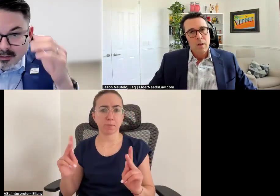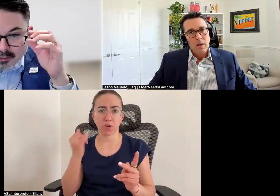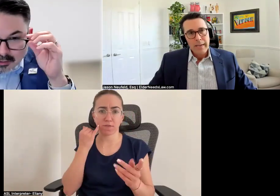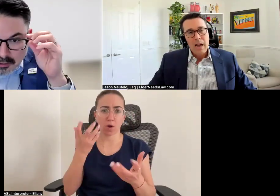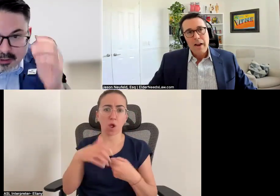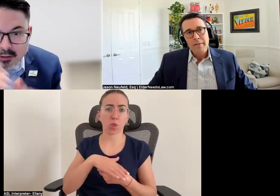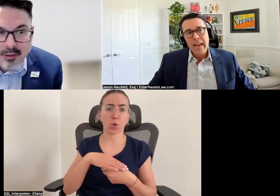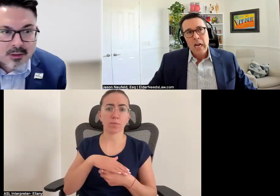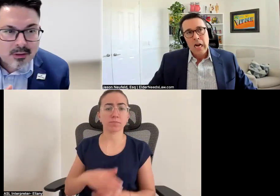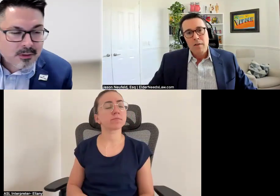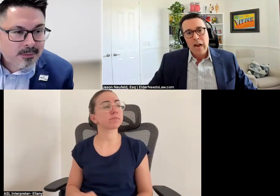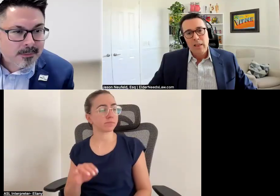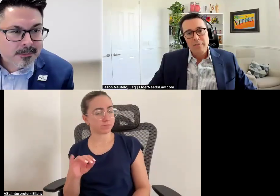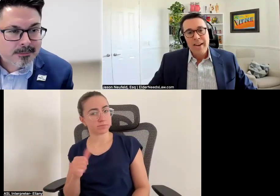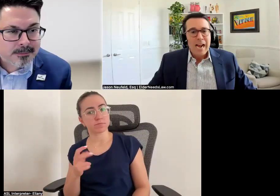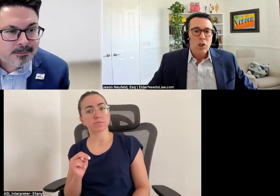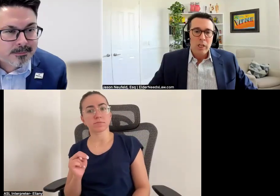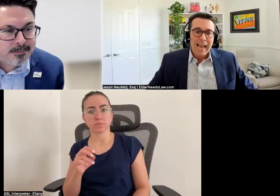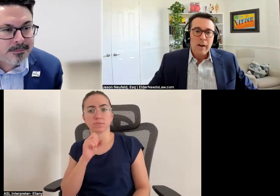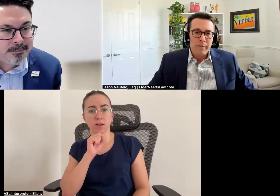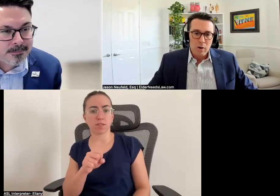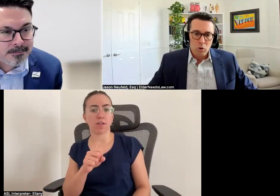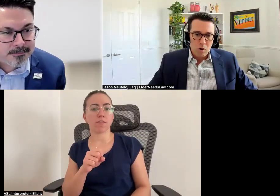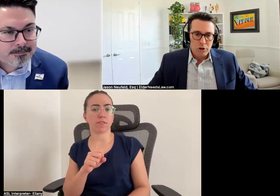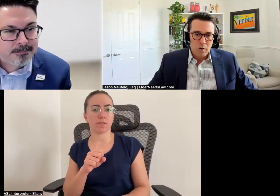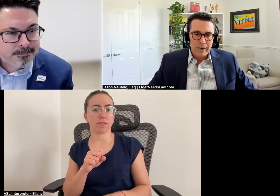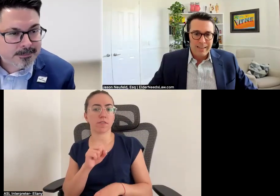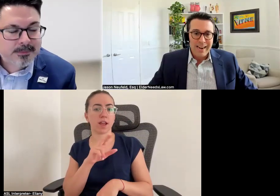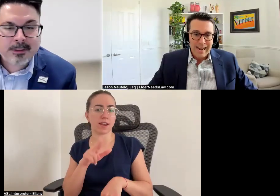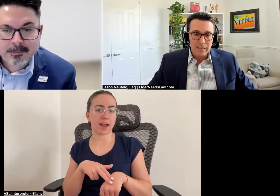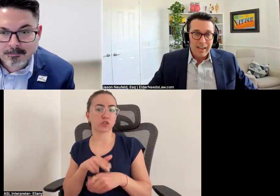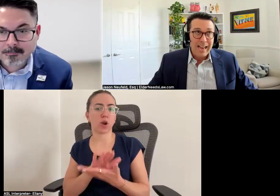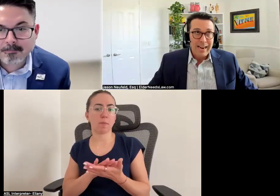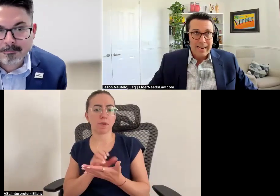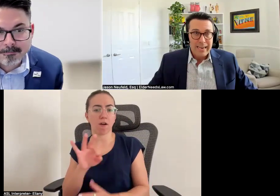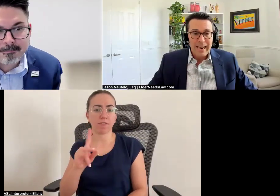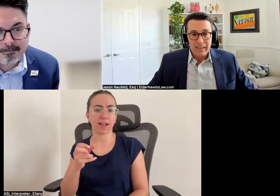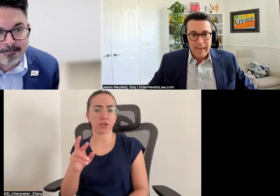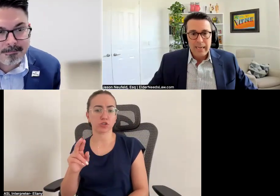locally? Yeah, I think I love the National Academy of Elder Law Attorneys. That's NAELA,